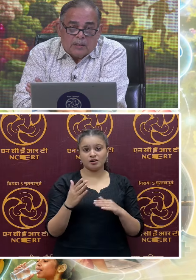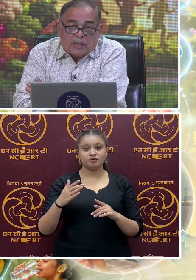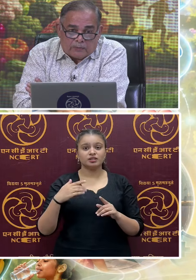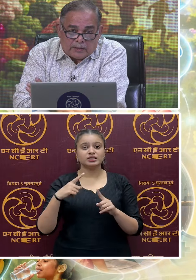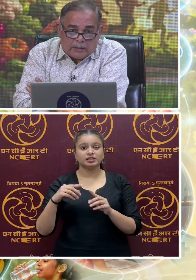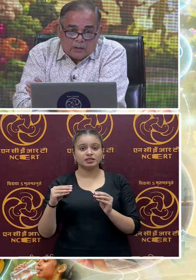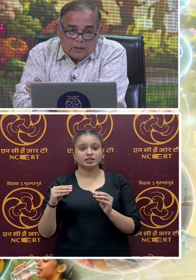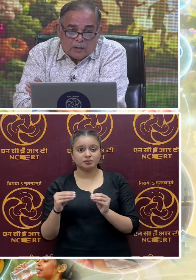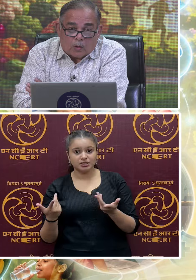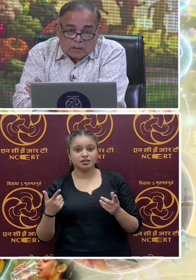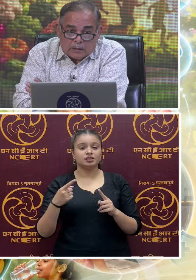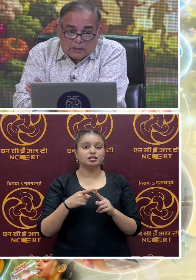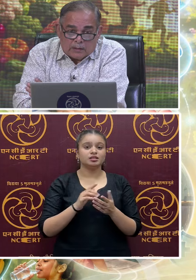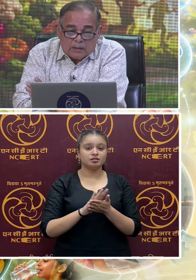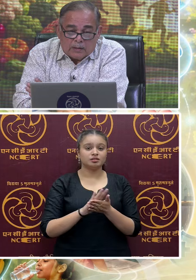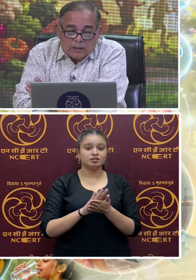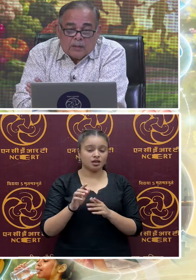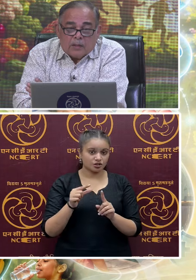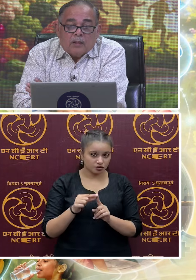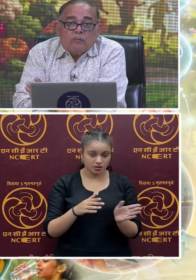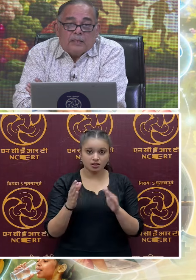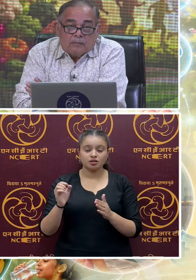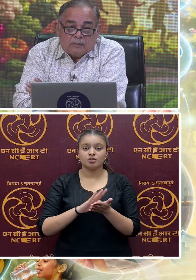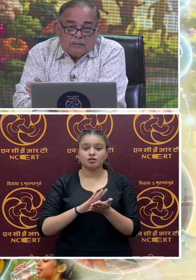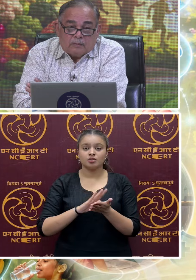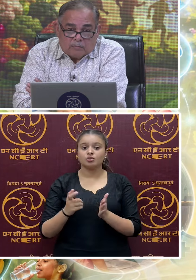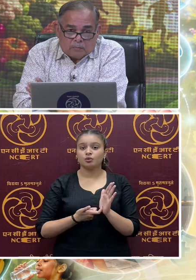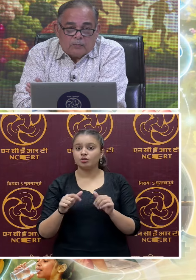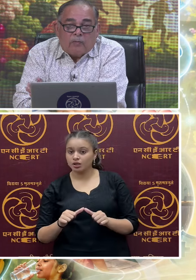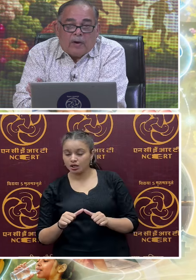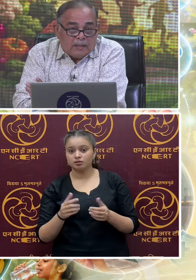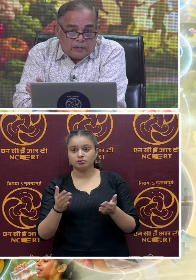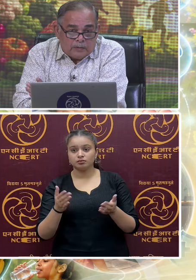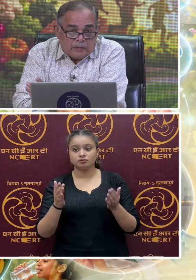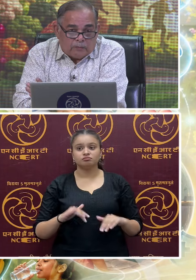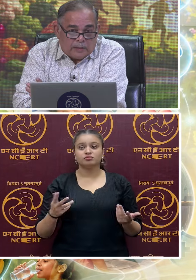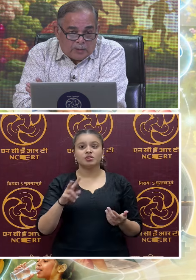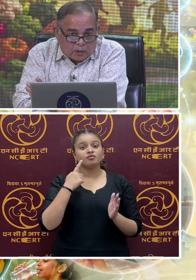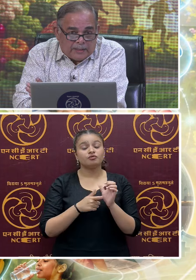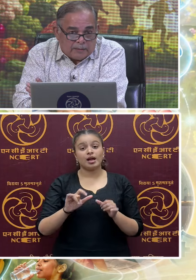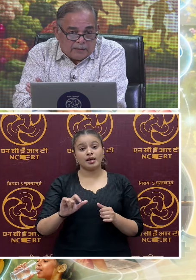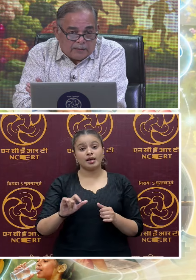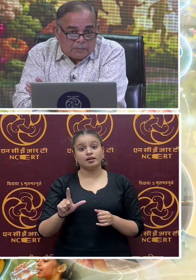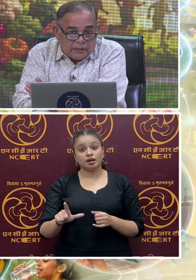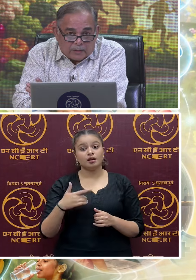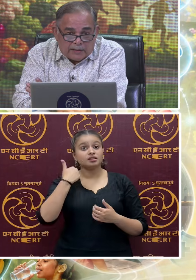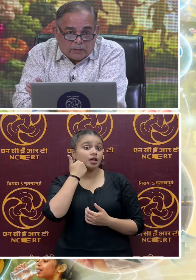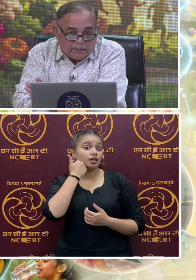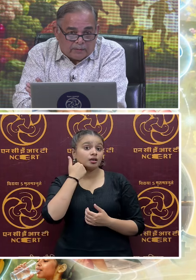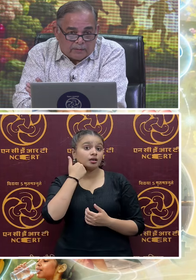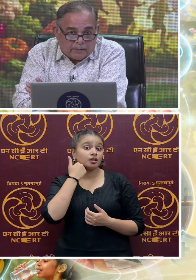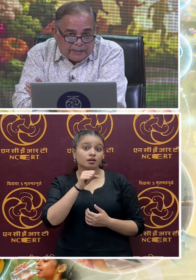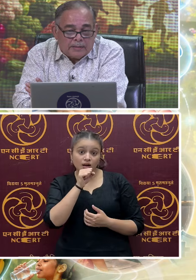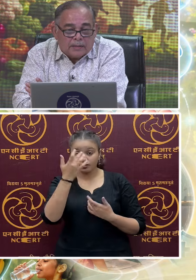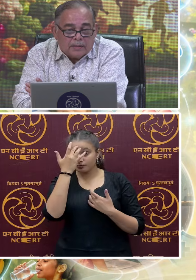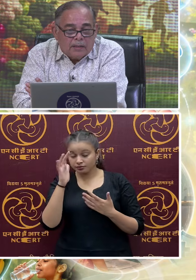tuberculosis, typhoid, cholera. Then viral, which are very prominent in particularly